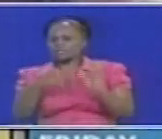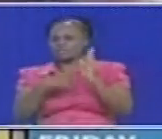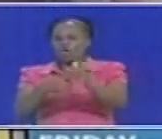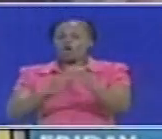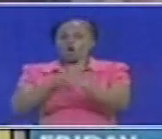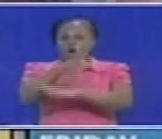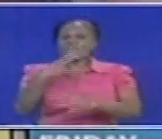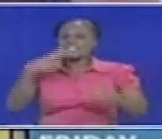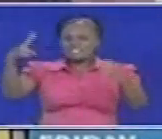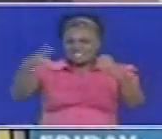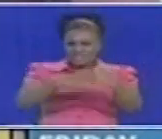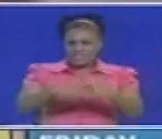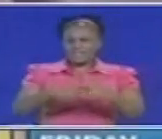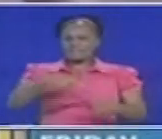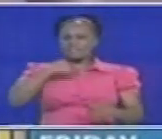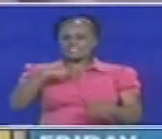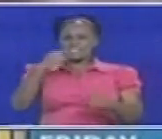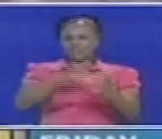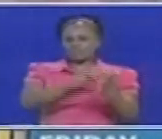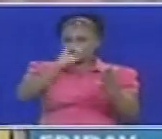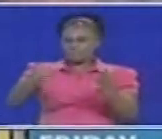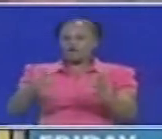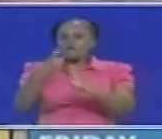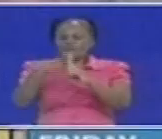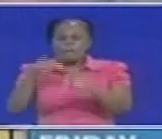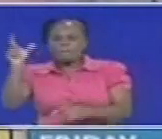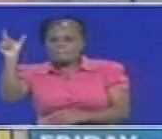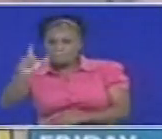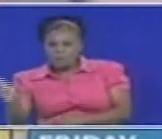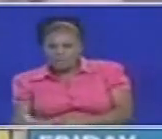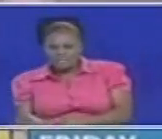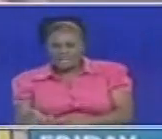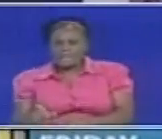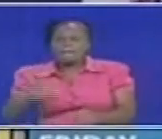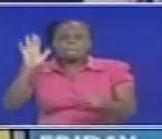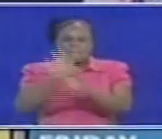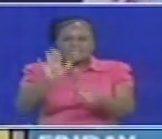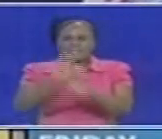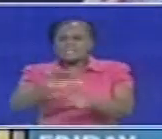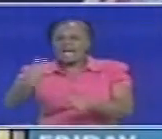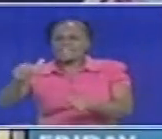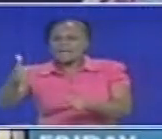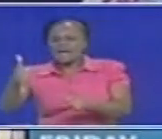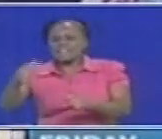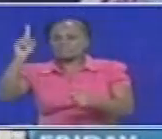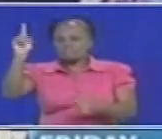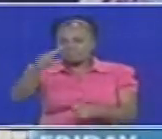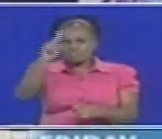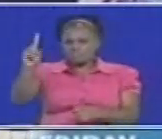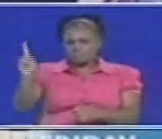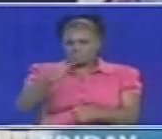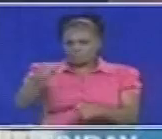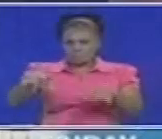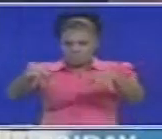700 international tourists have been evacuated from the coastal region. Thousands others are being said to have cancelled their advanced